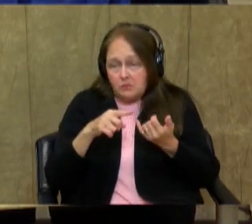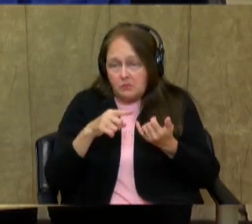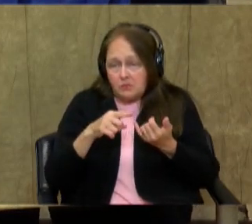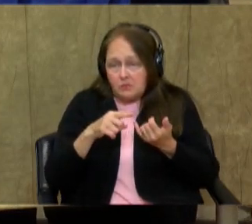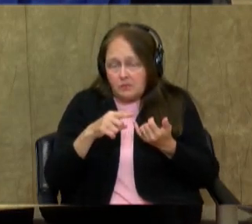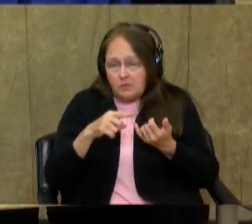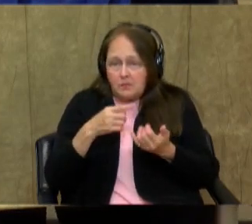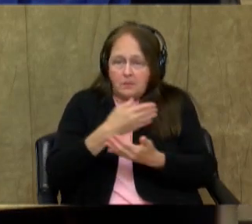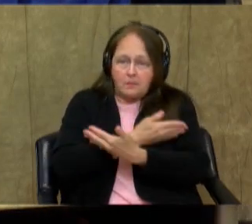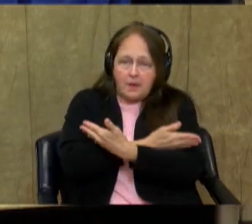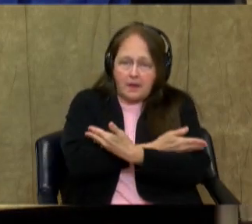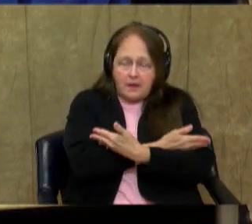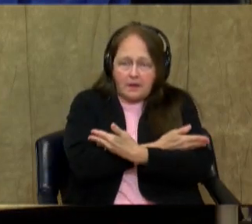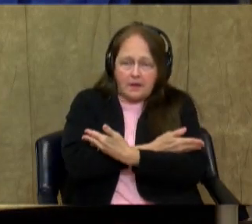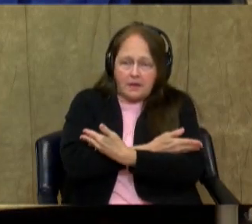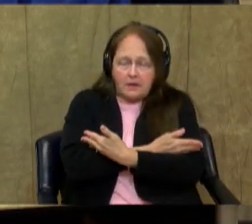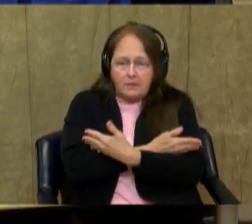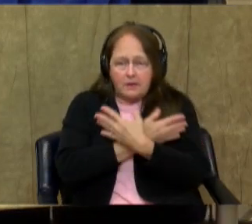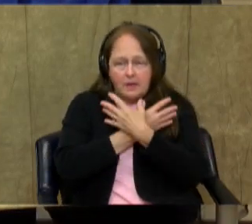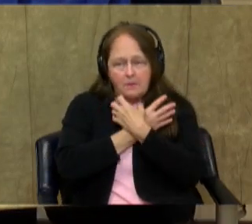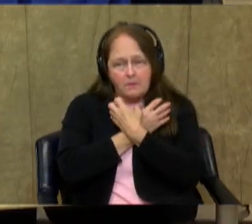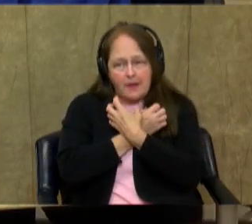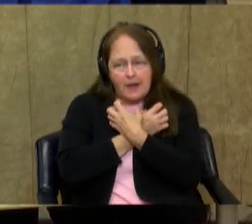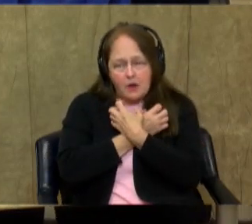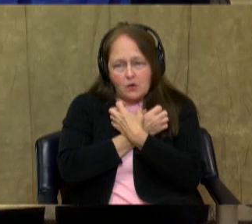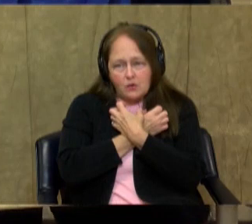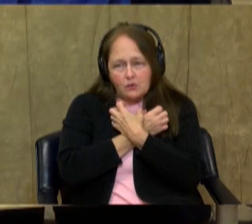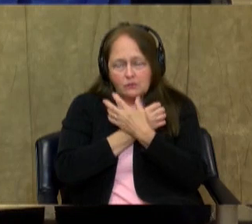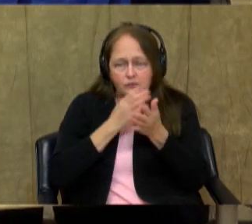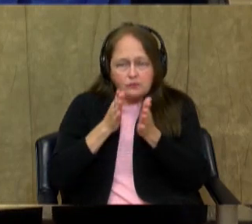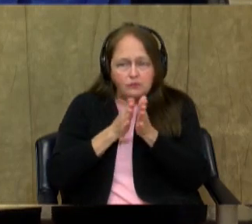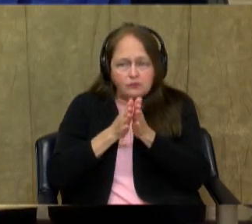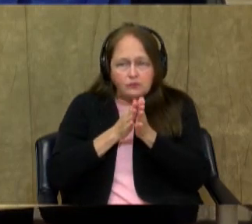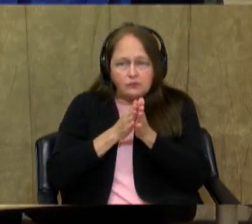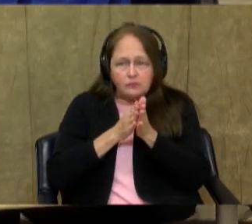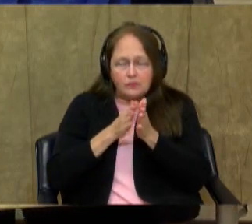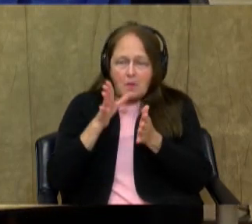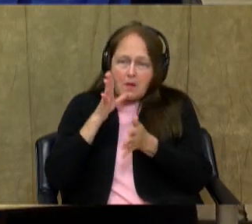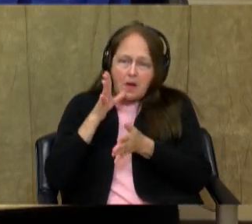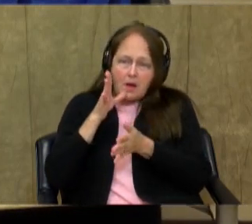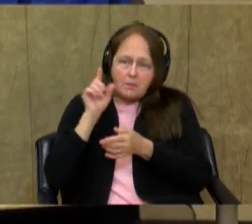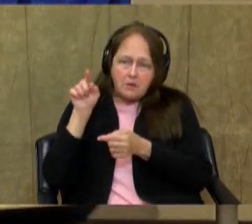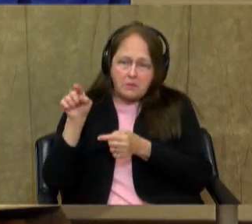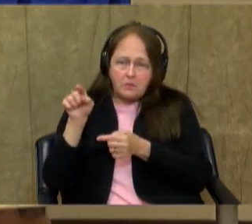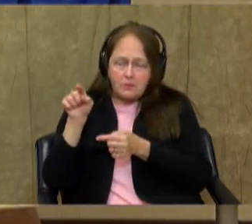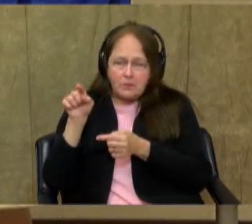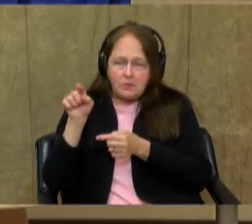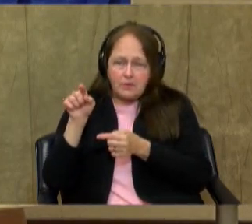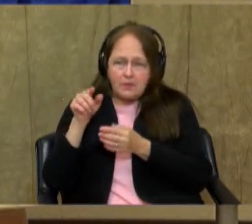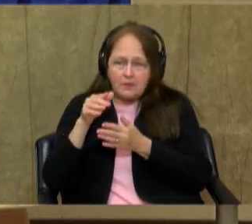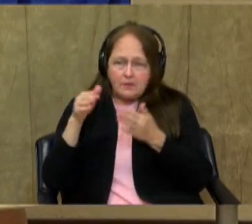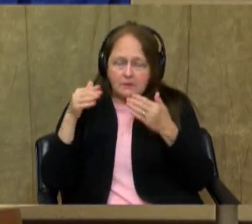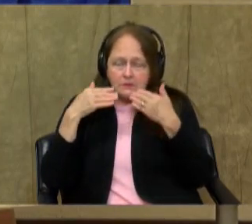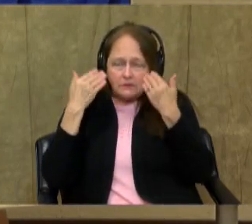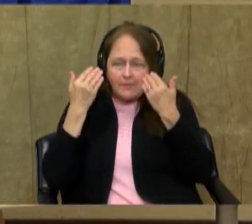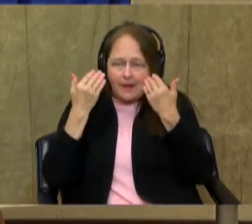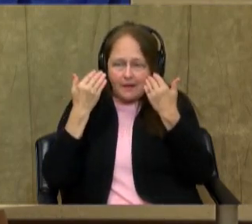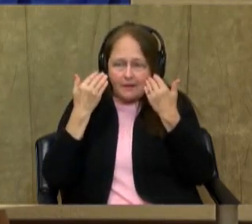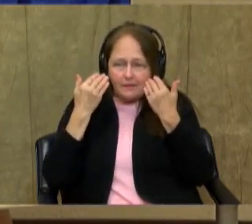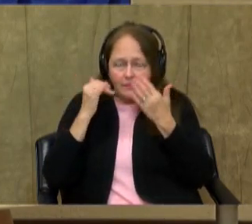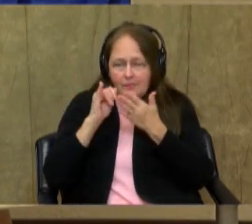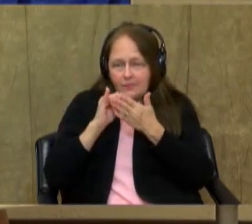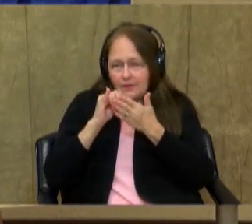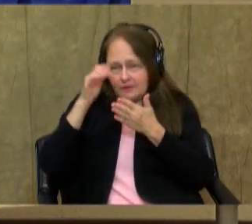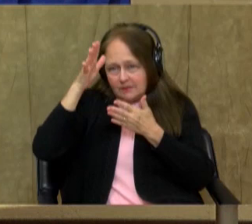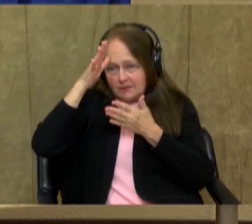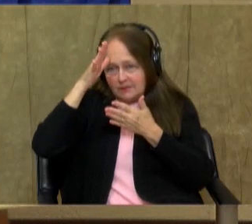little baby. He has a teddy bear. He looks very enthused. Then you got mom over here. You can see that big smile there. Now